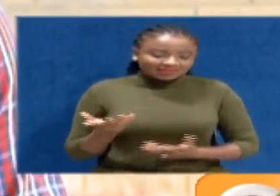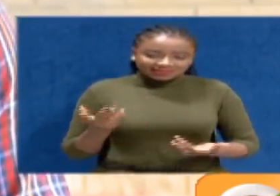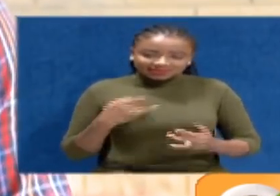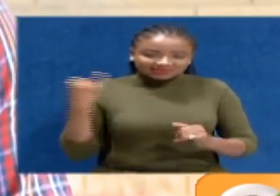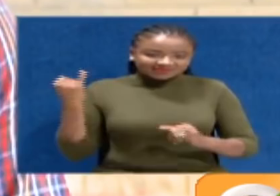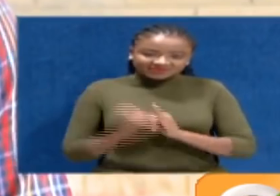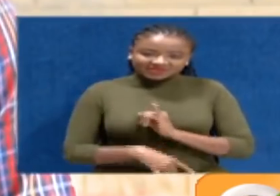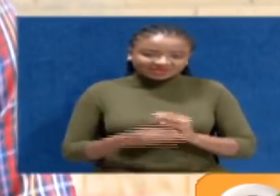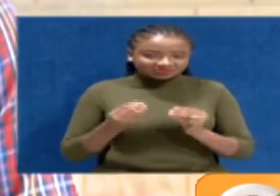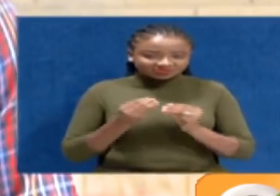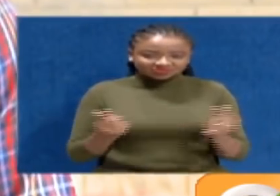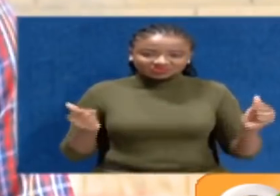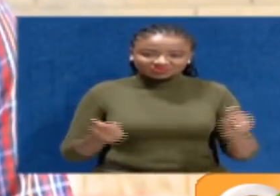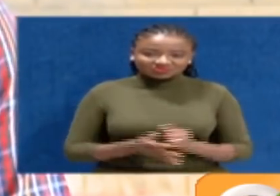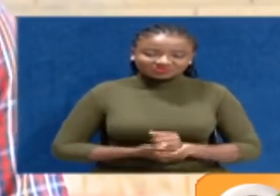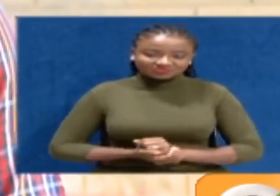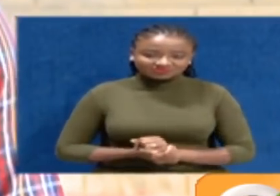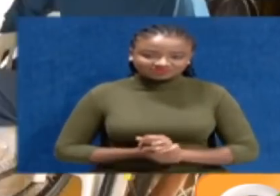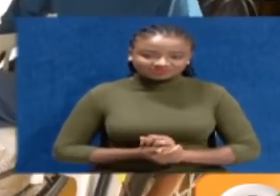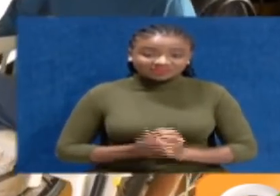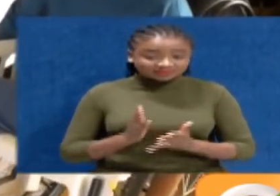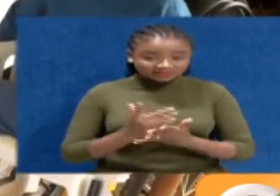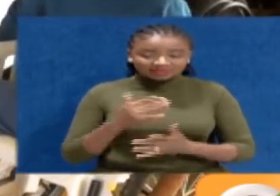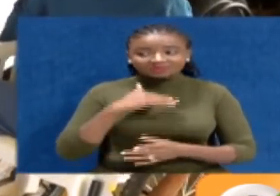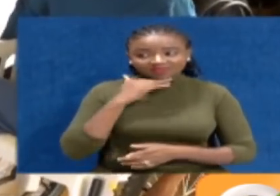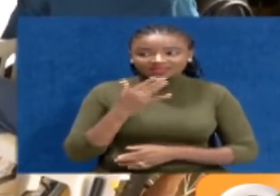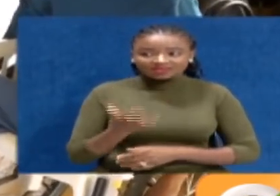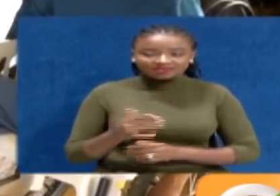for some, this is their final home.